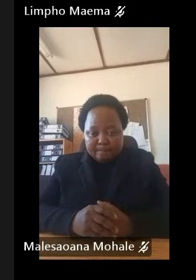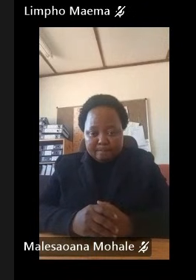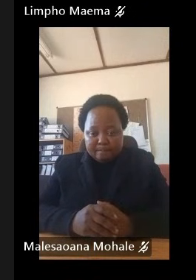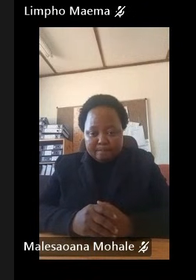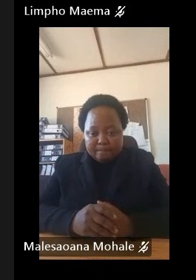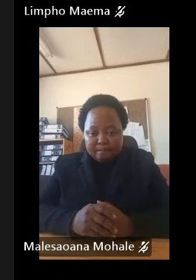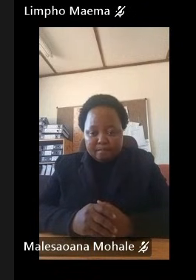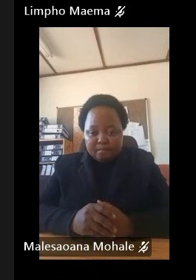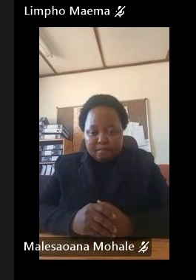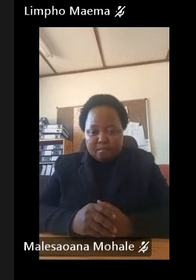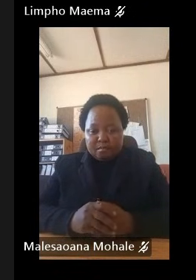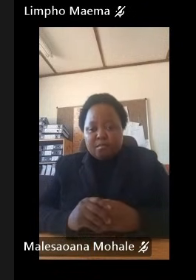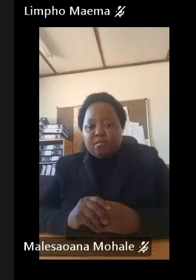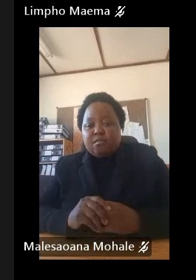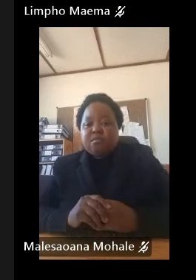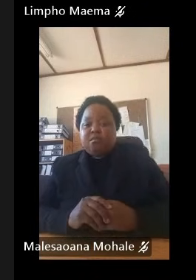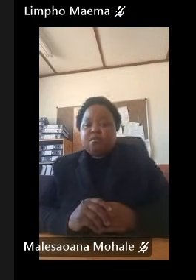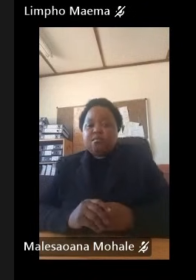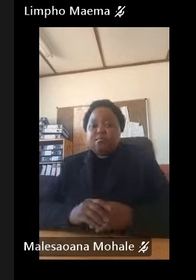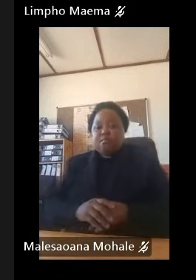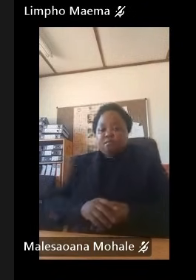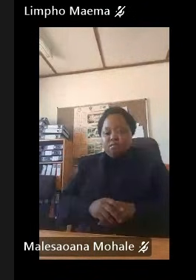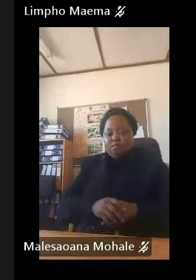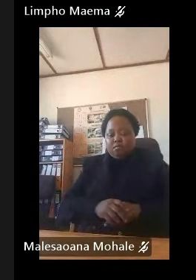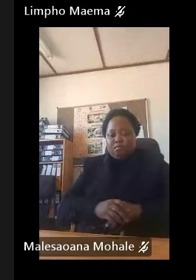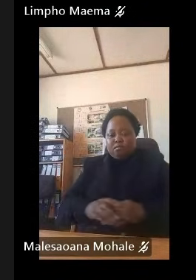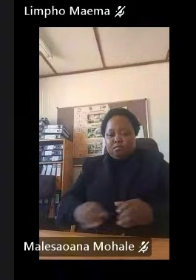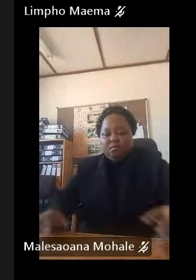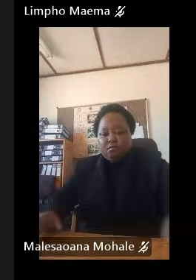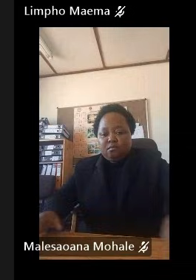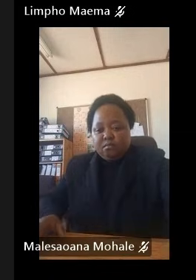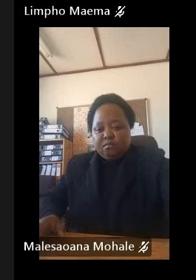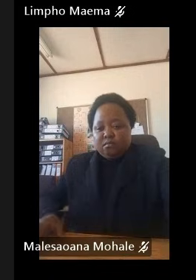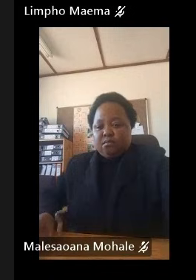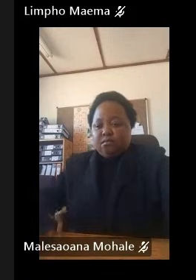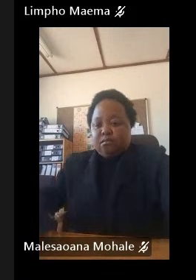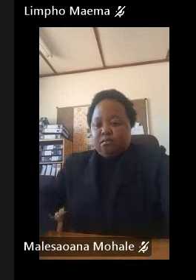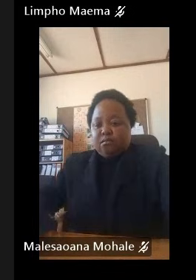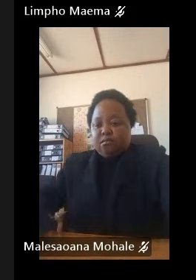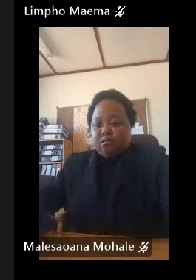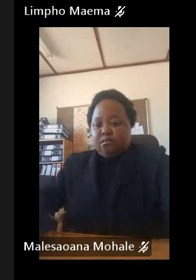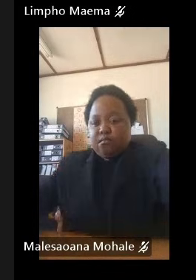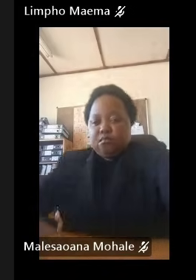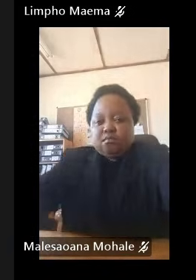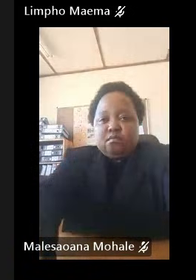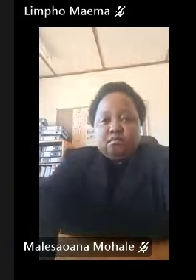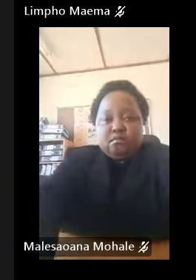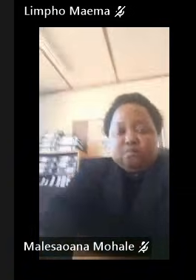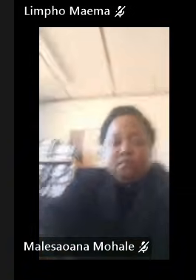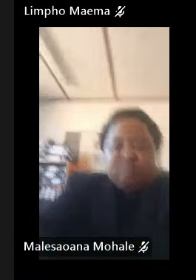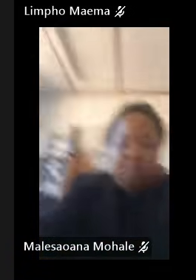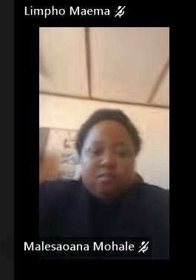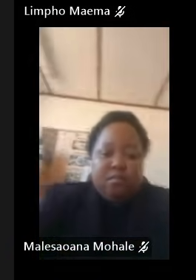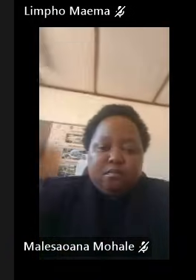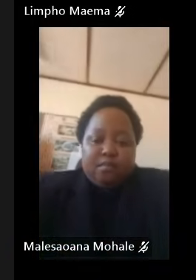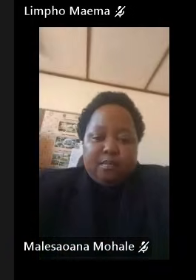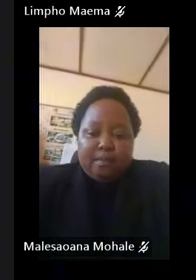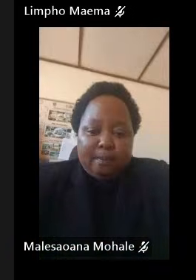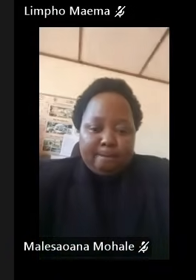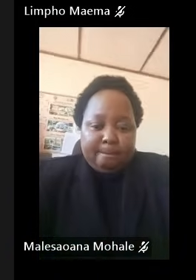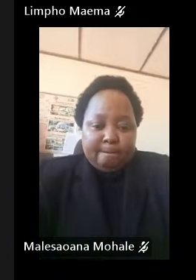framed beyond the normal way that we do very much often follow of policy